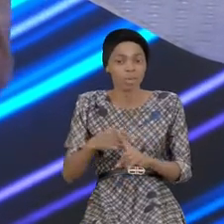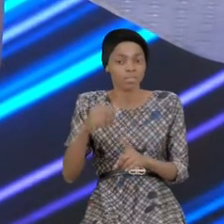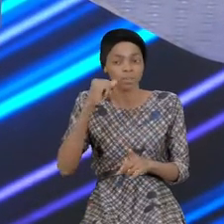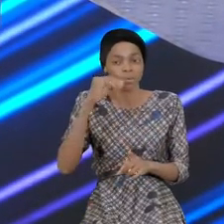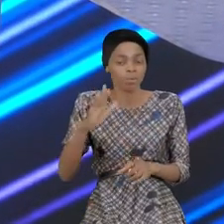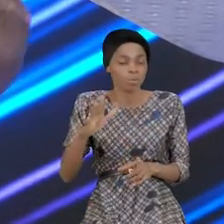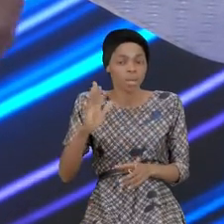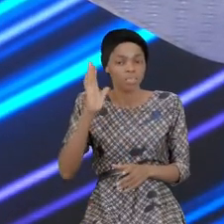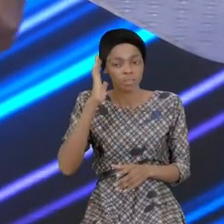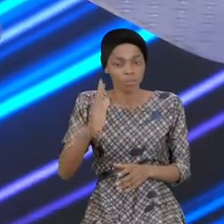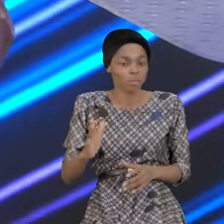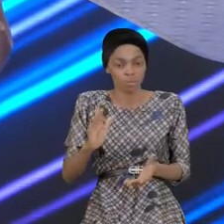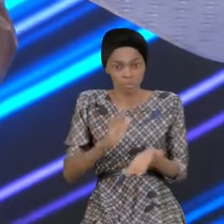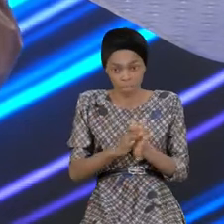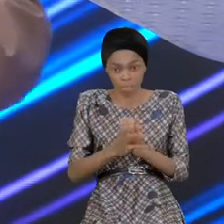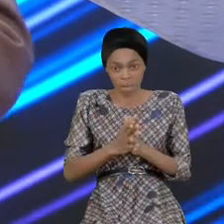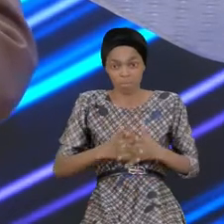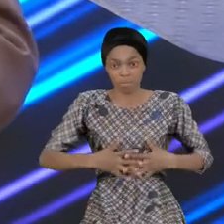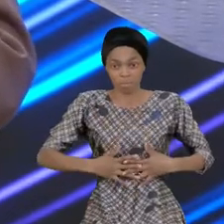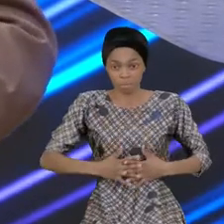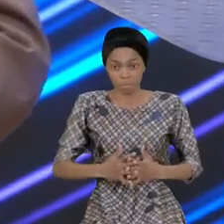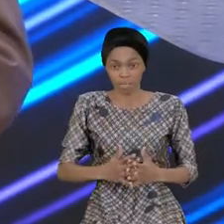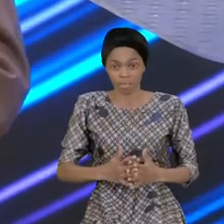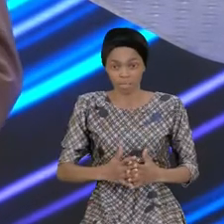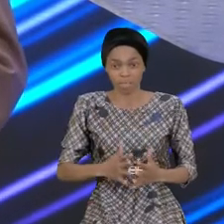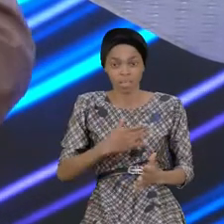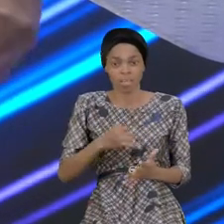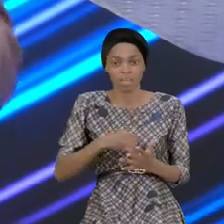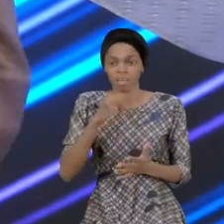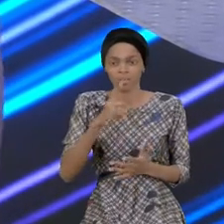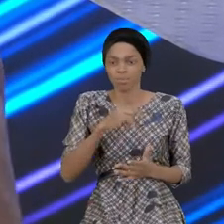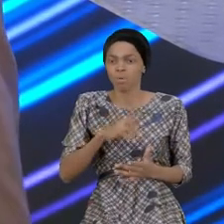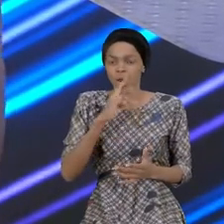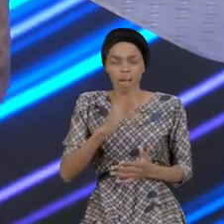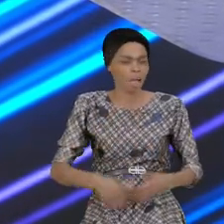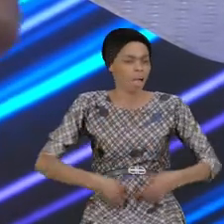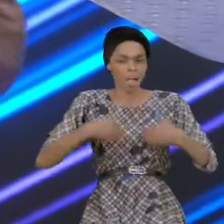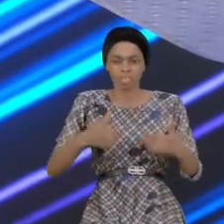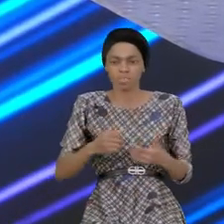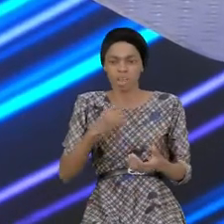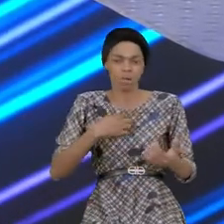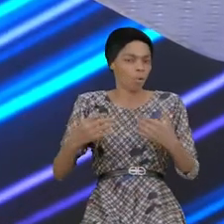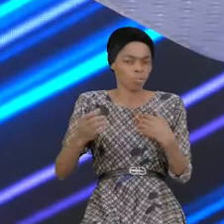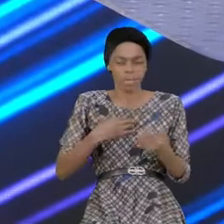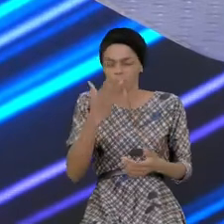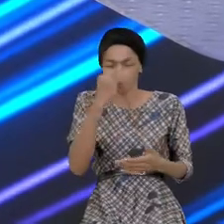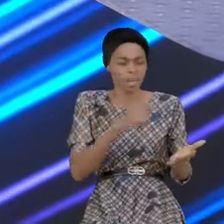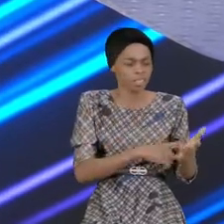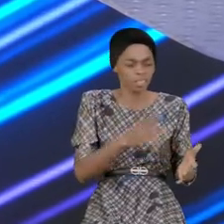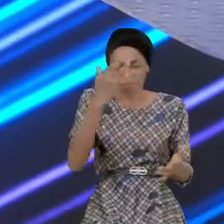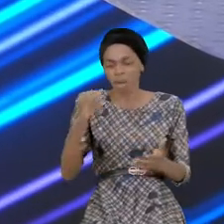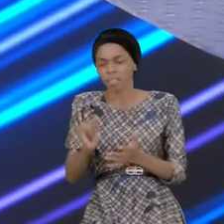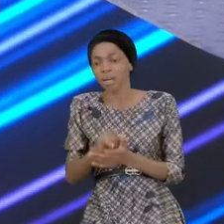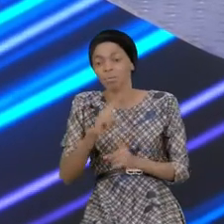can conceive is when there'll be, why did you put that there? Why did you put that there? And when you have strife like